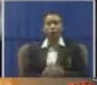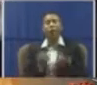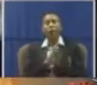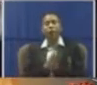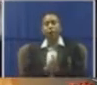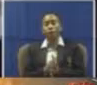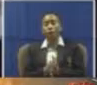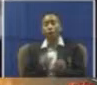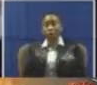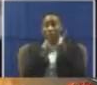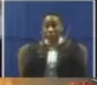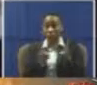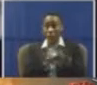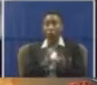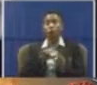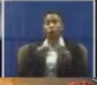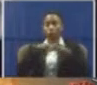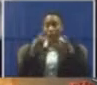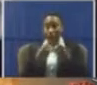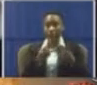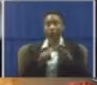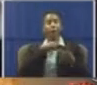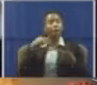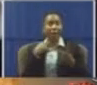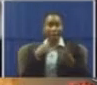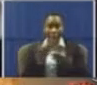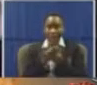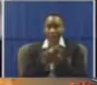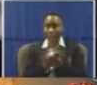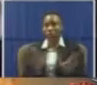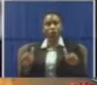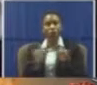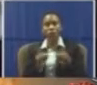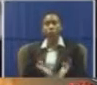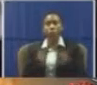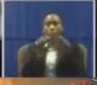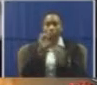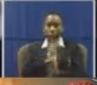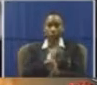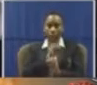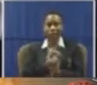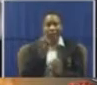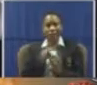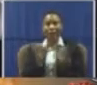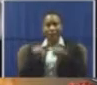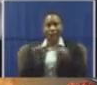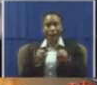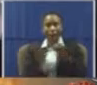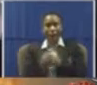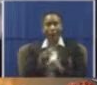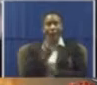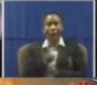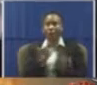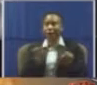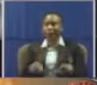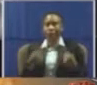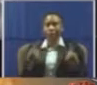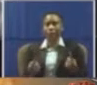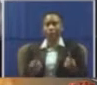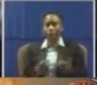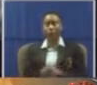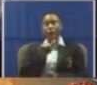not seeing justice. This cannot be allowed to happen again. The ACDP would like to commend